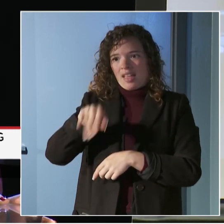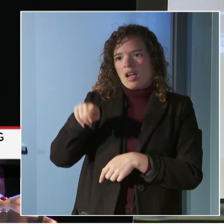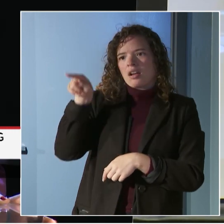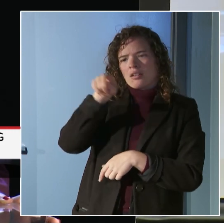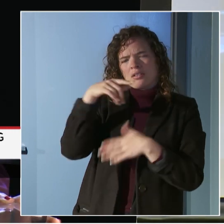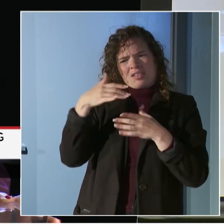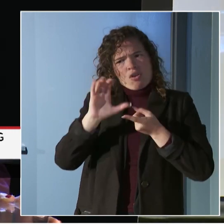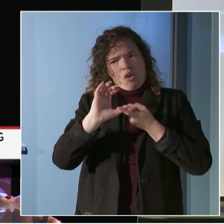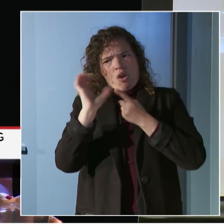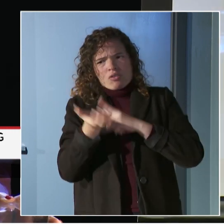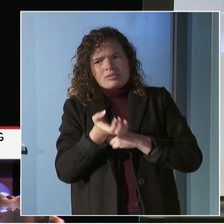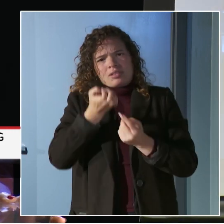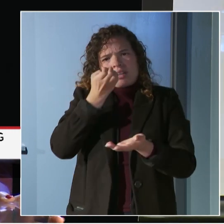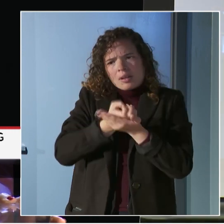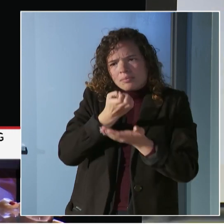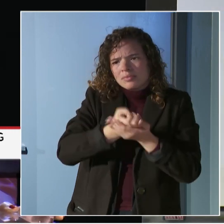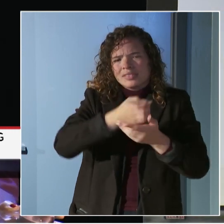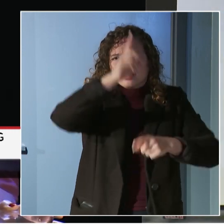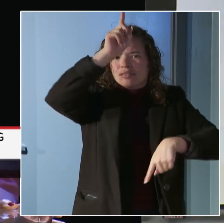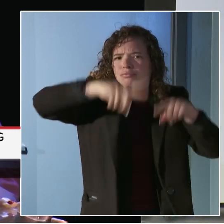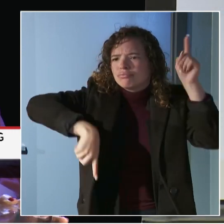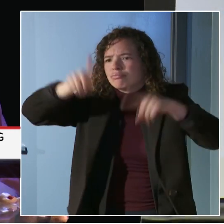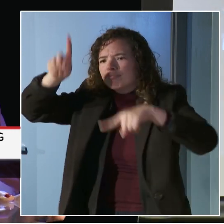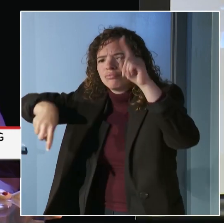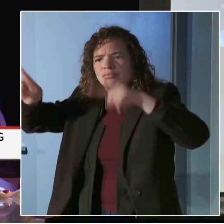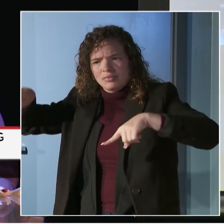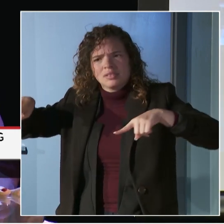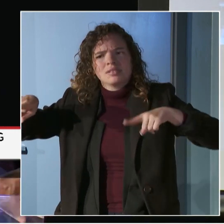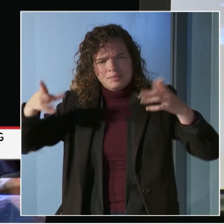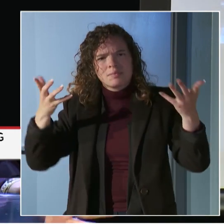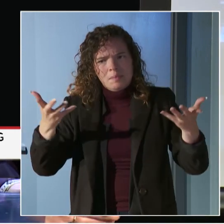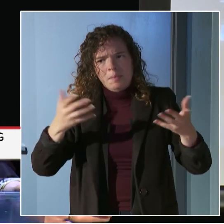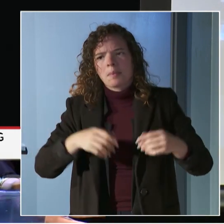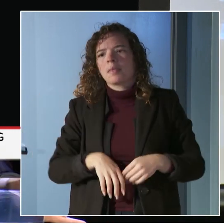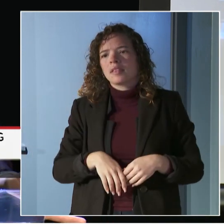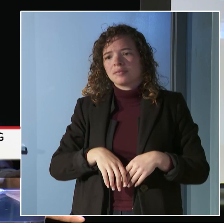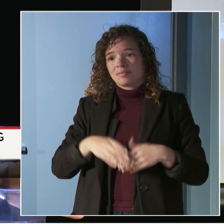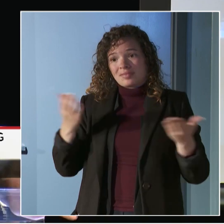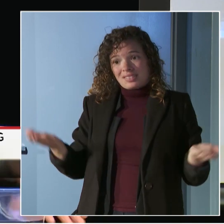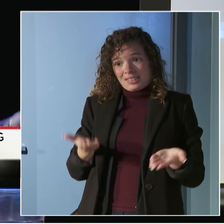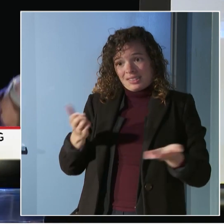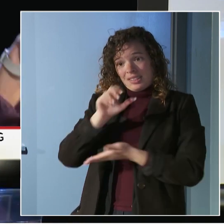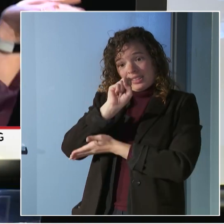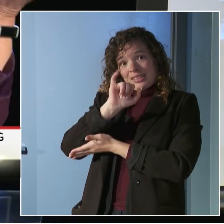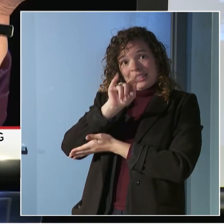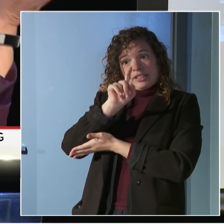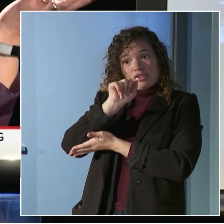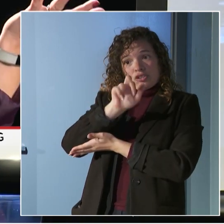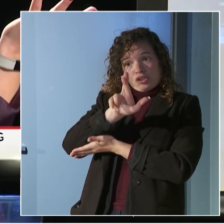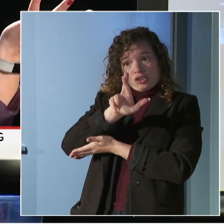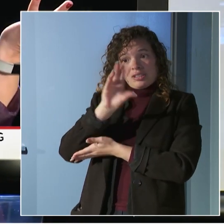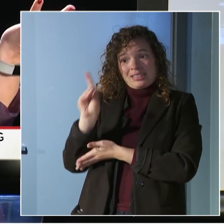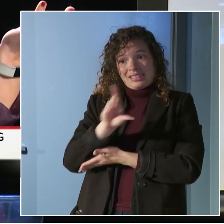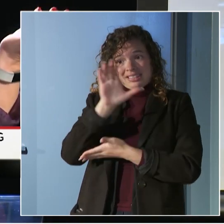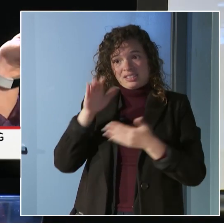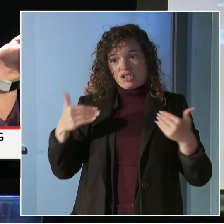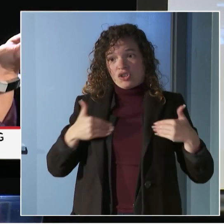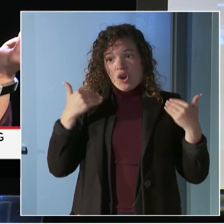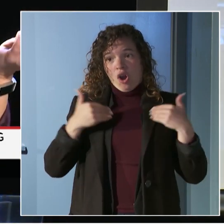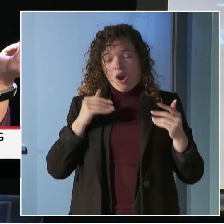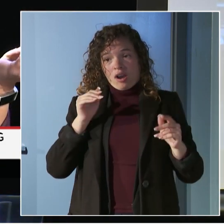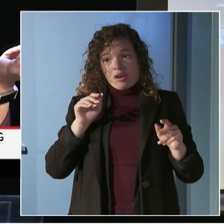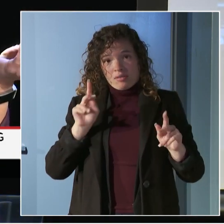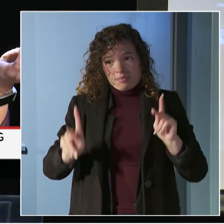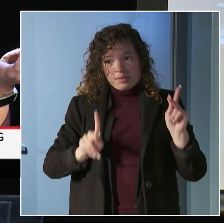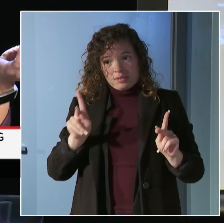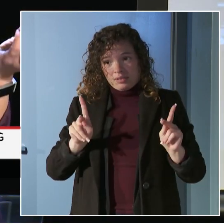diversity. Here at Sitar, DC youth from early childhood all the way through young adulthood develop